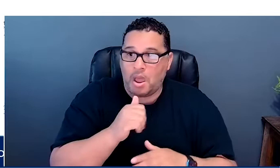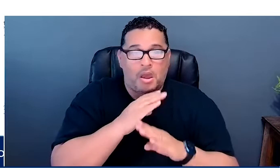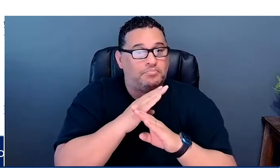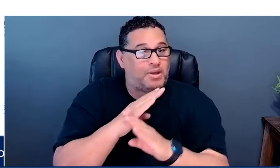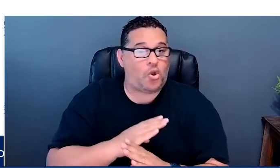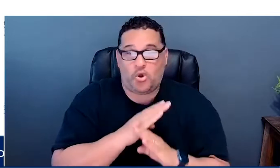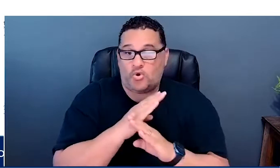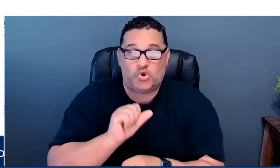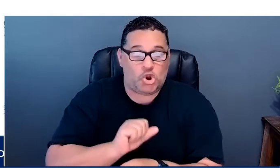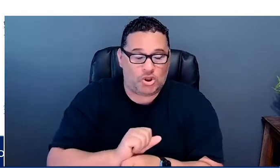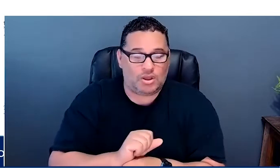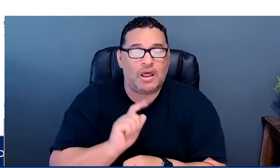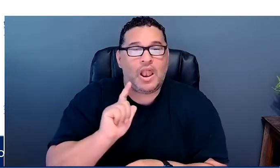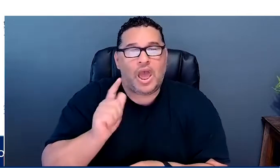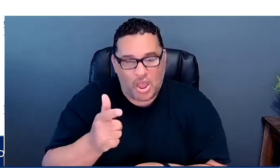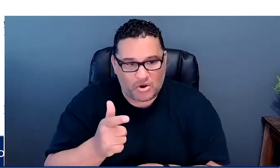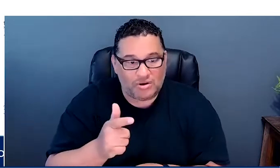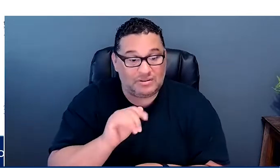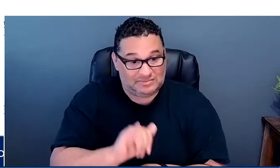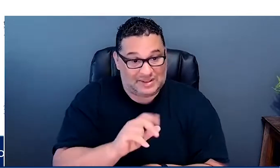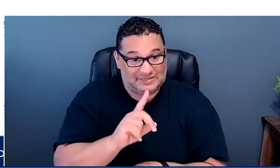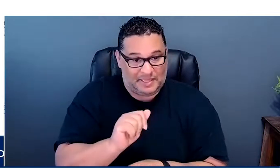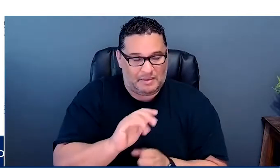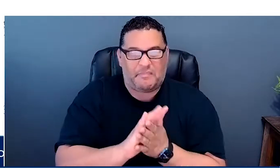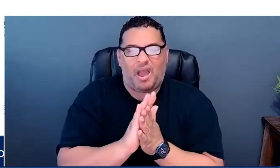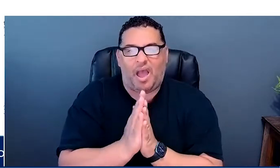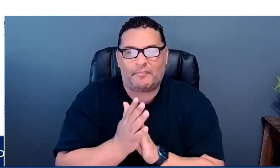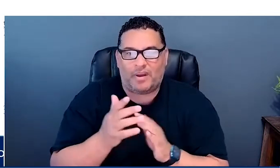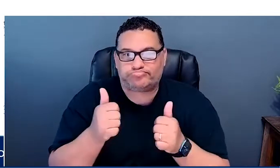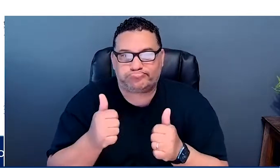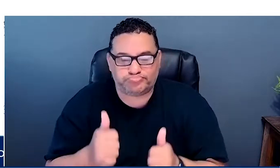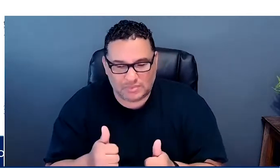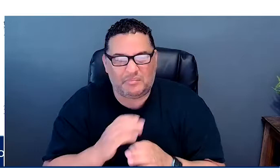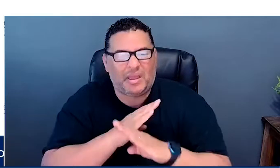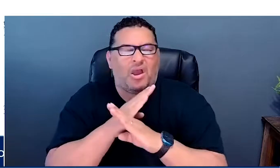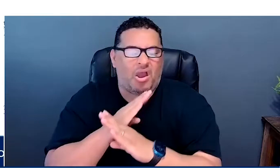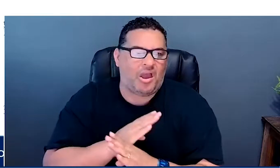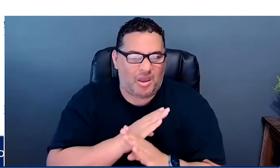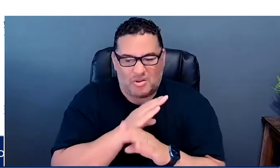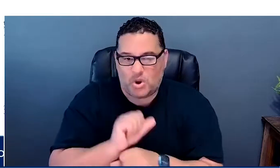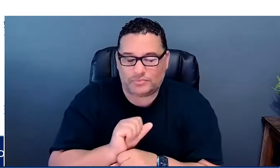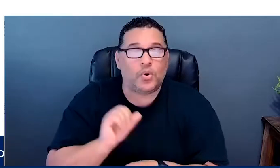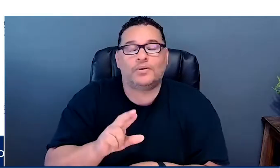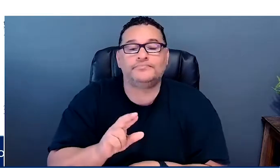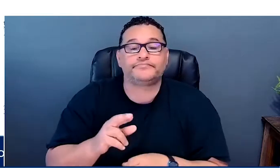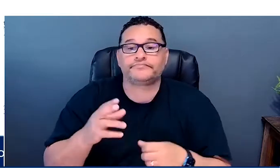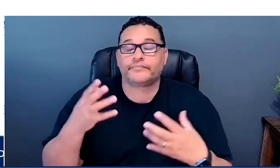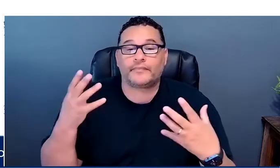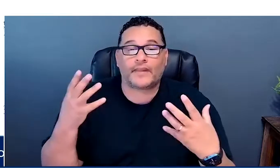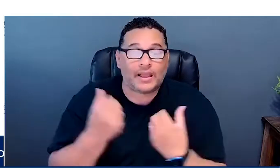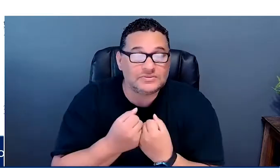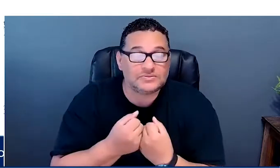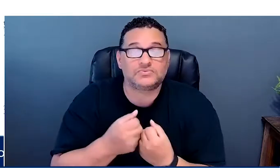disability providing the barrier, or by accident or illness developing